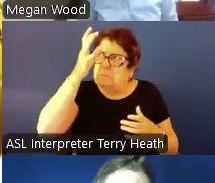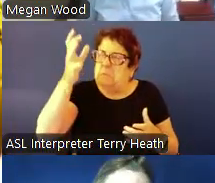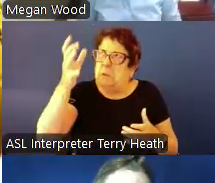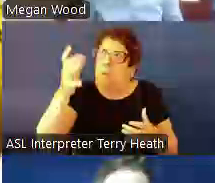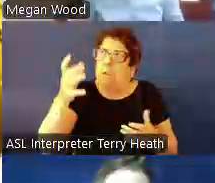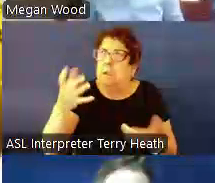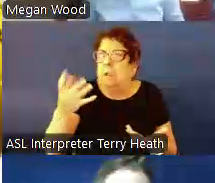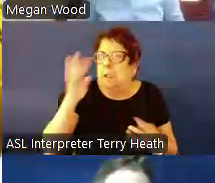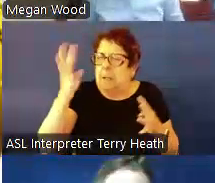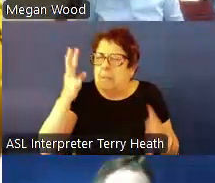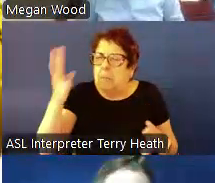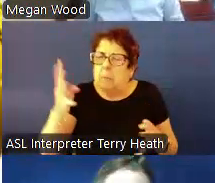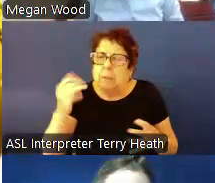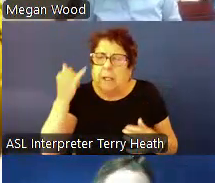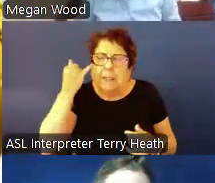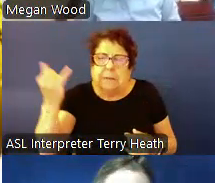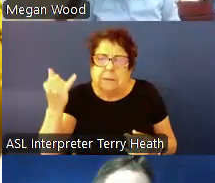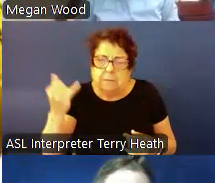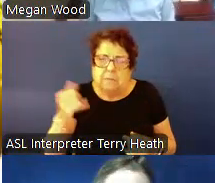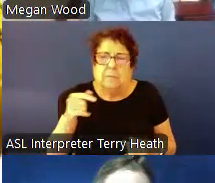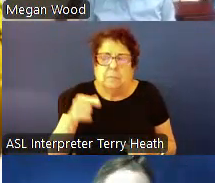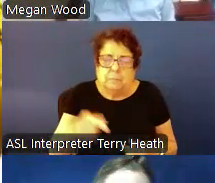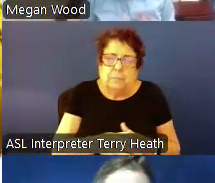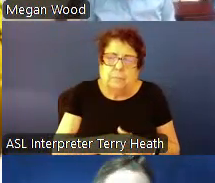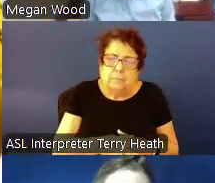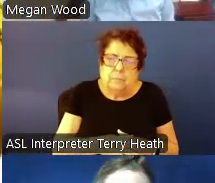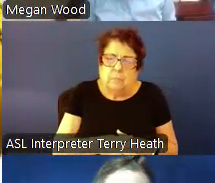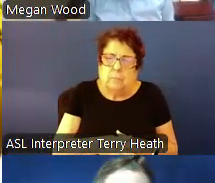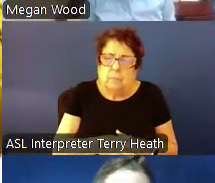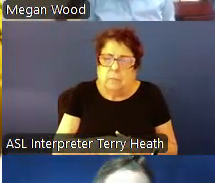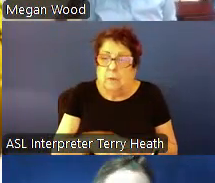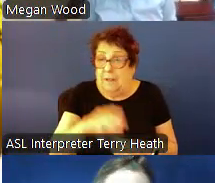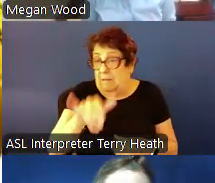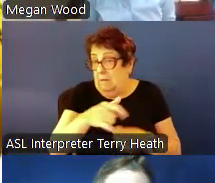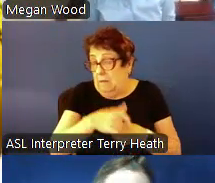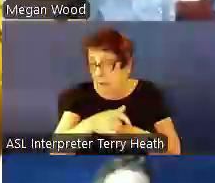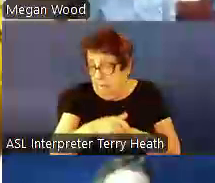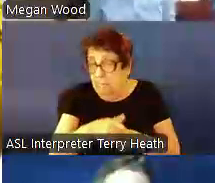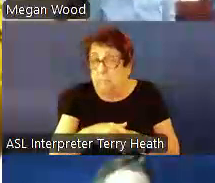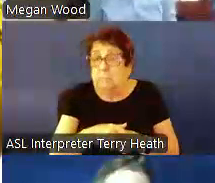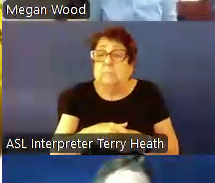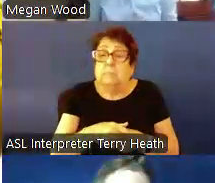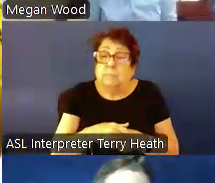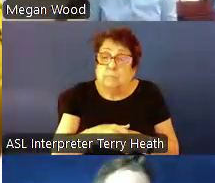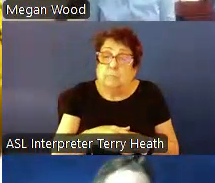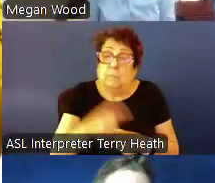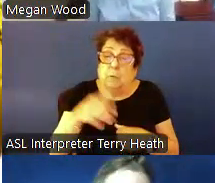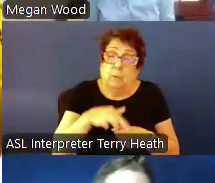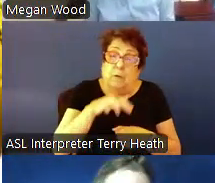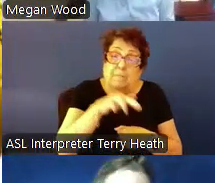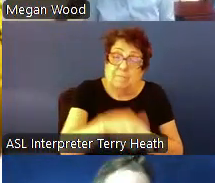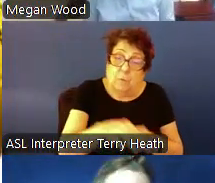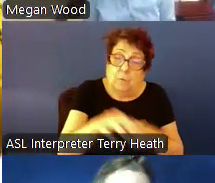now, at that time, Prairie State had a referral form. Some of our community partners had that form,